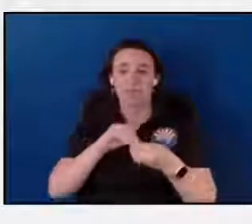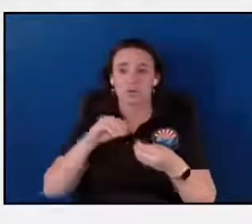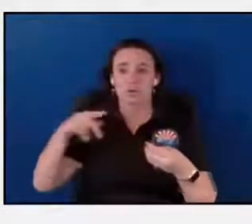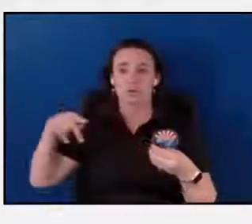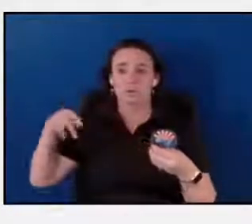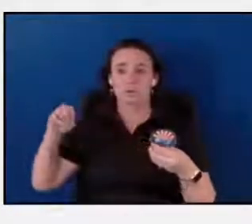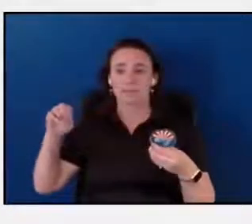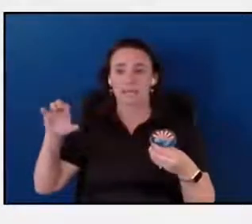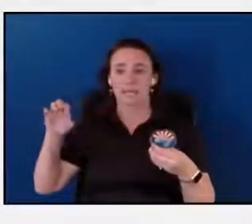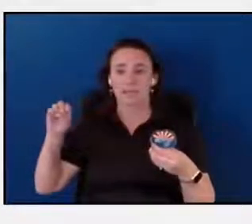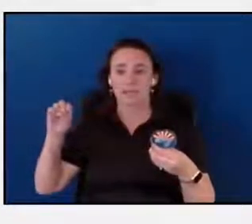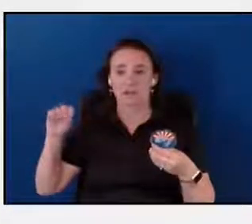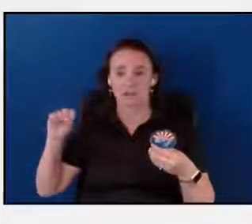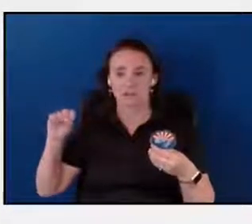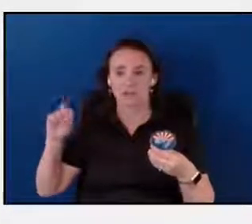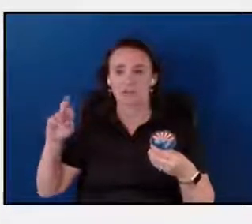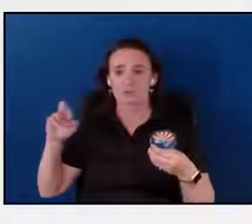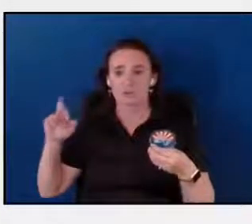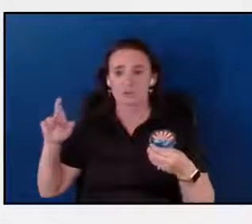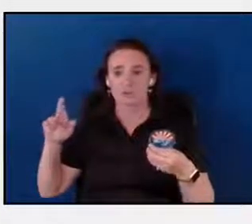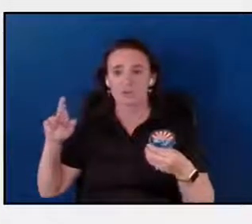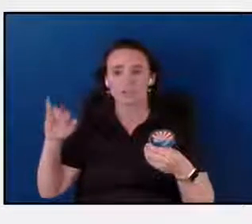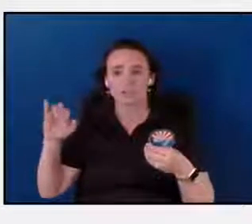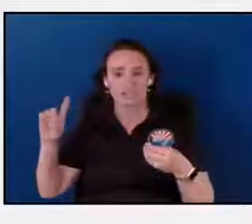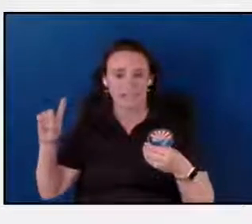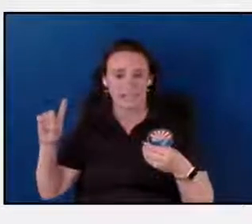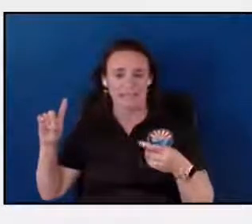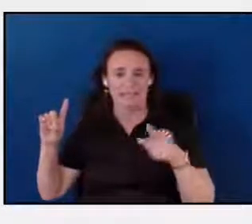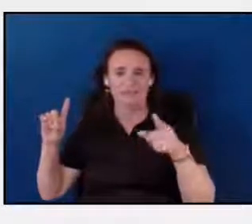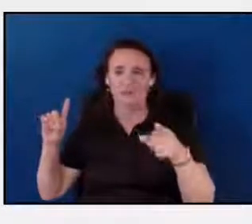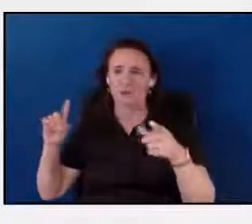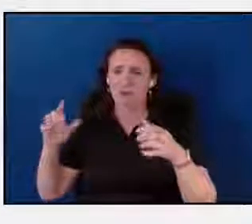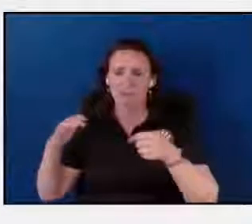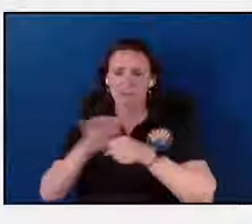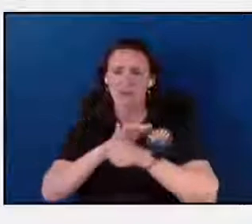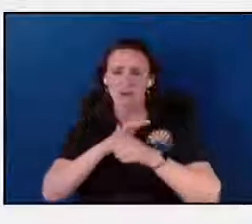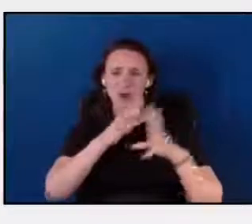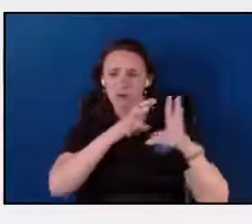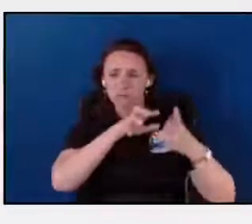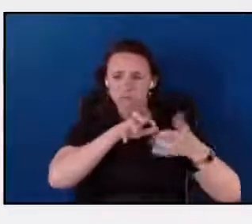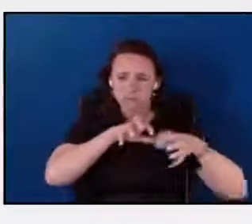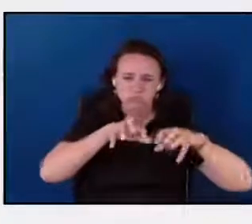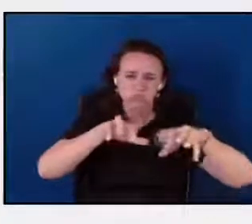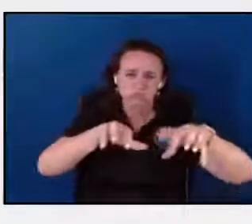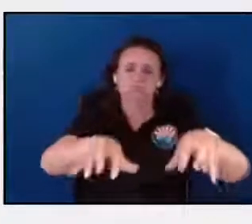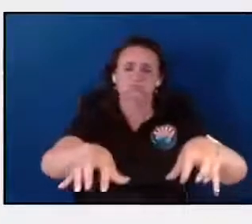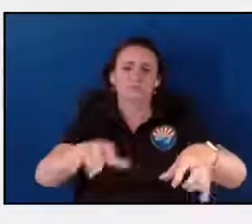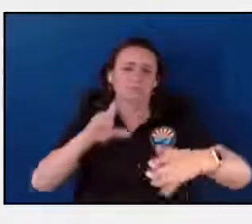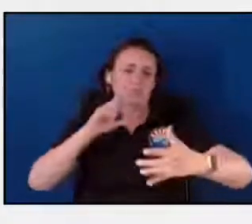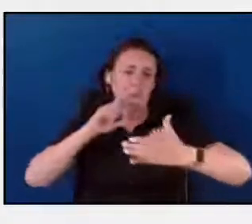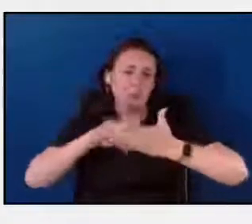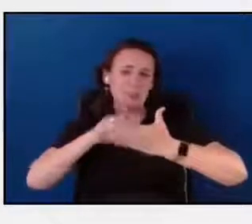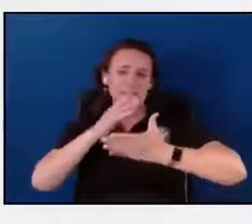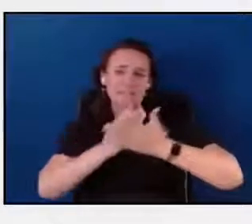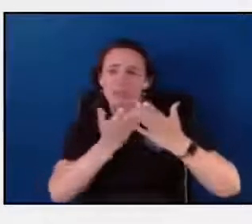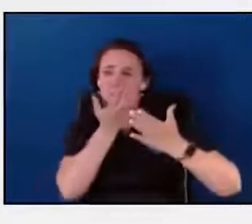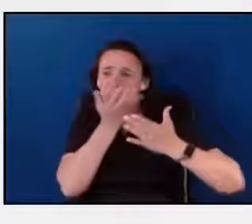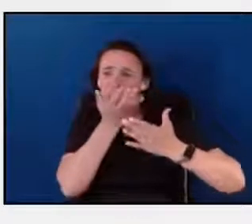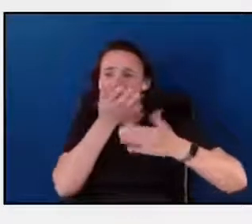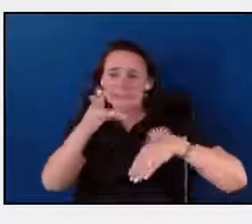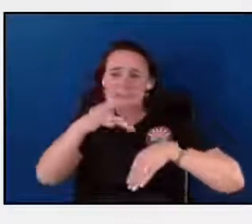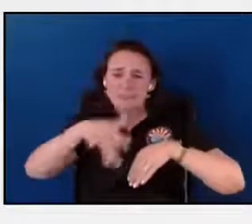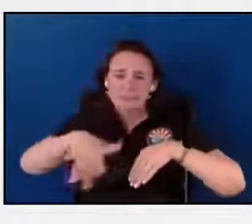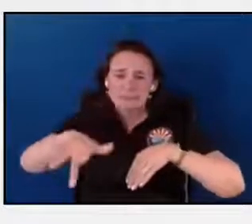is full of this. So as you can see, there's meadows up in there that give us some opportunity to get away from